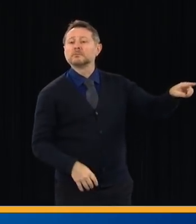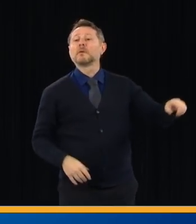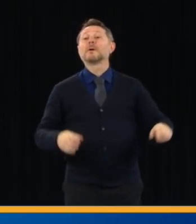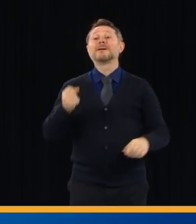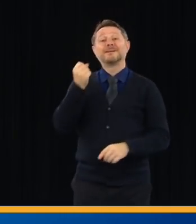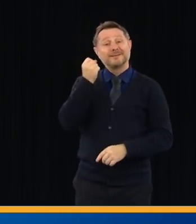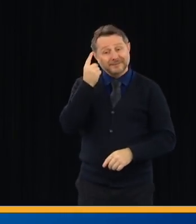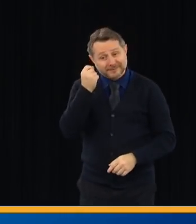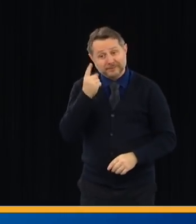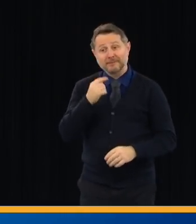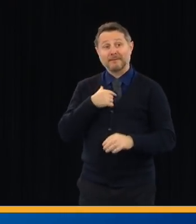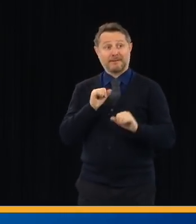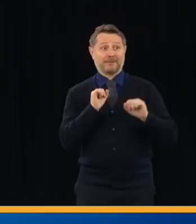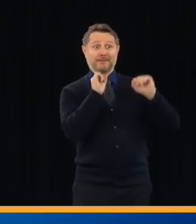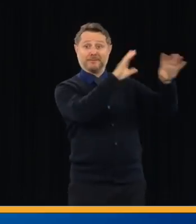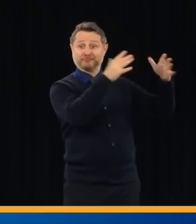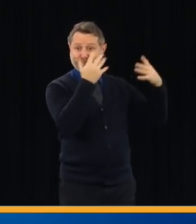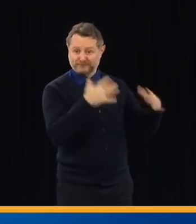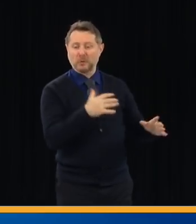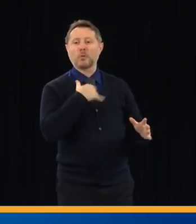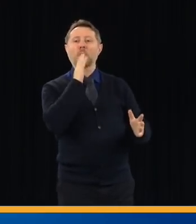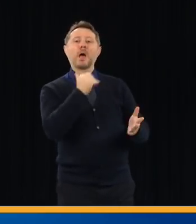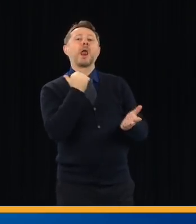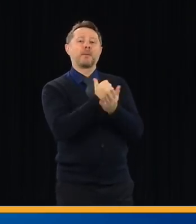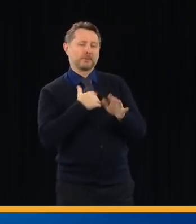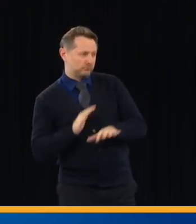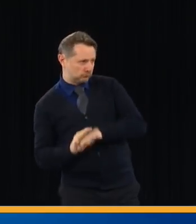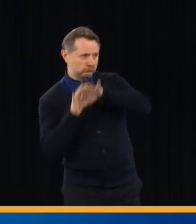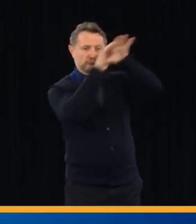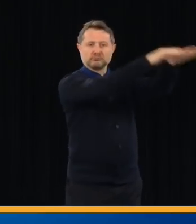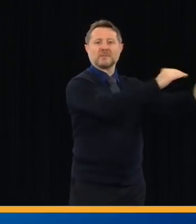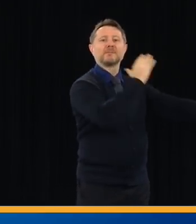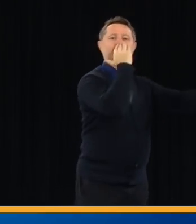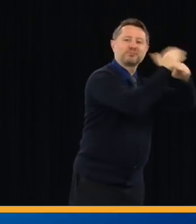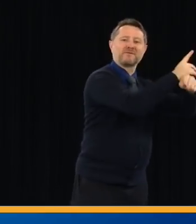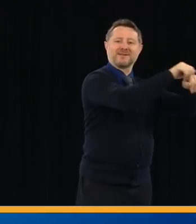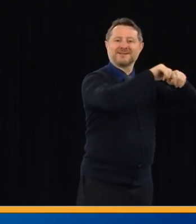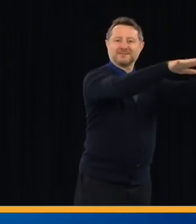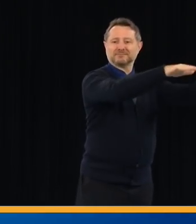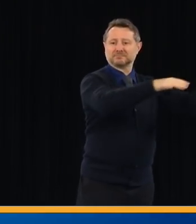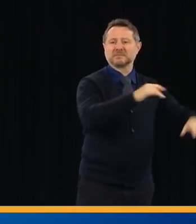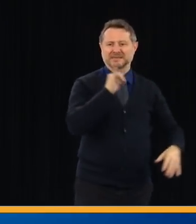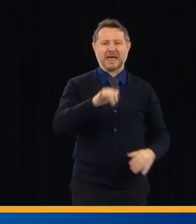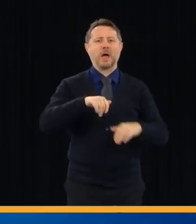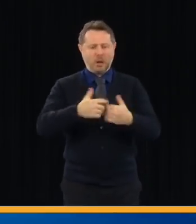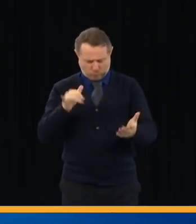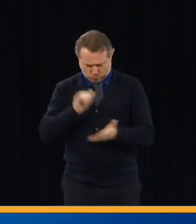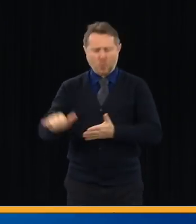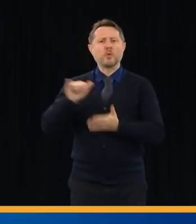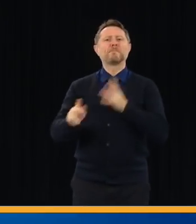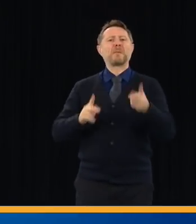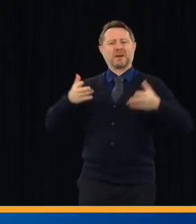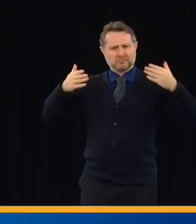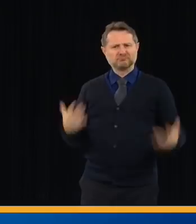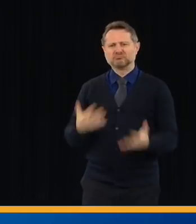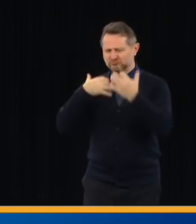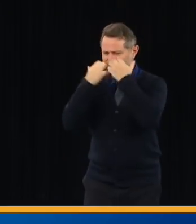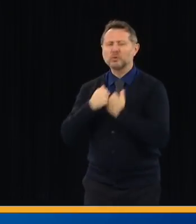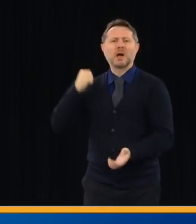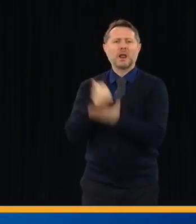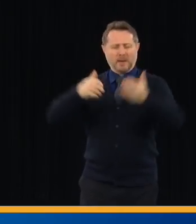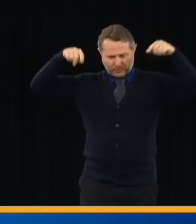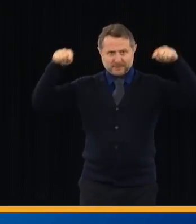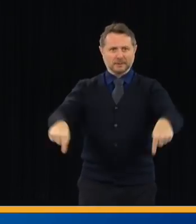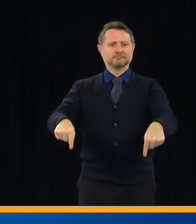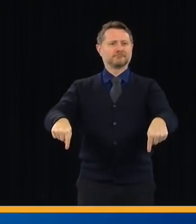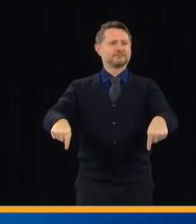return it double-fold, because that's who we are, and that's what we believe. So, stop